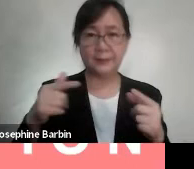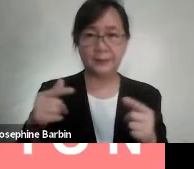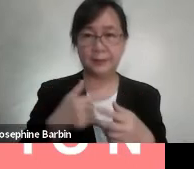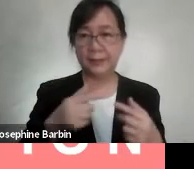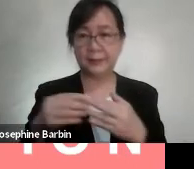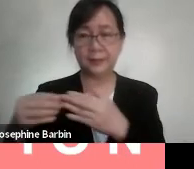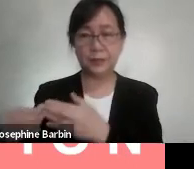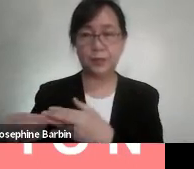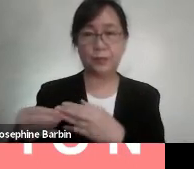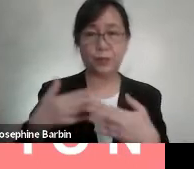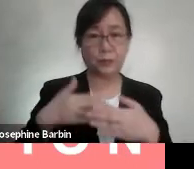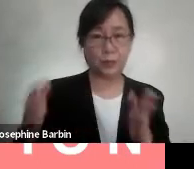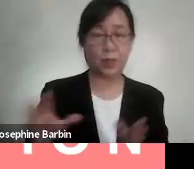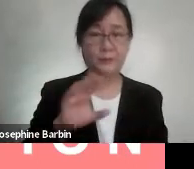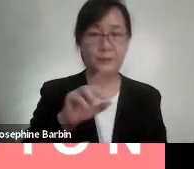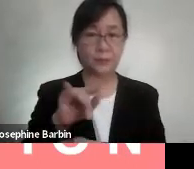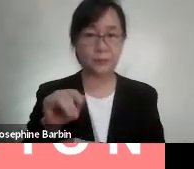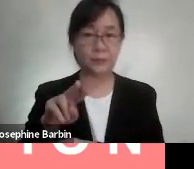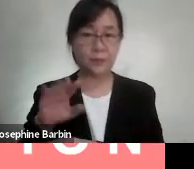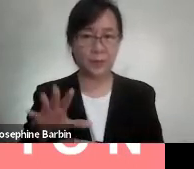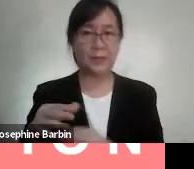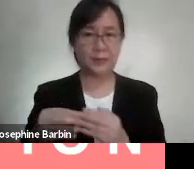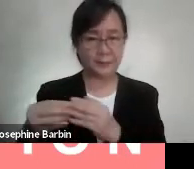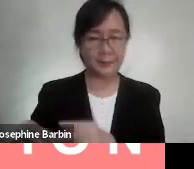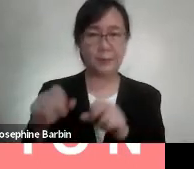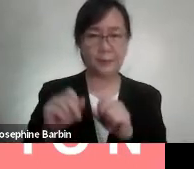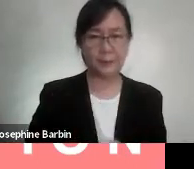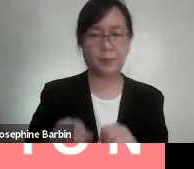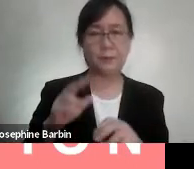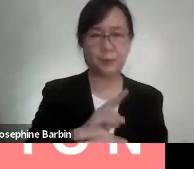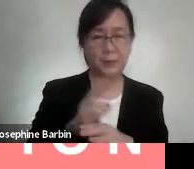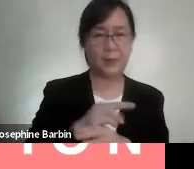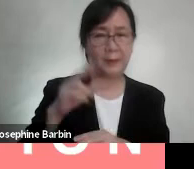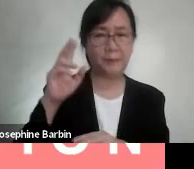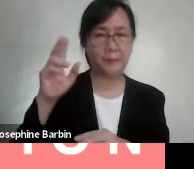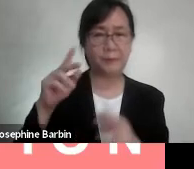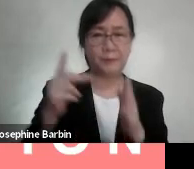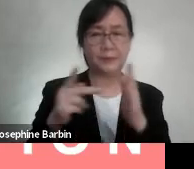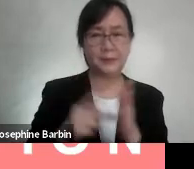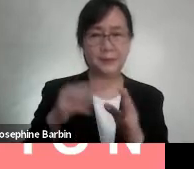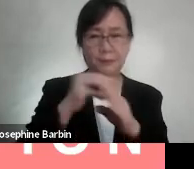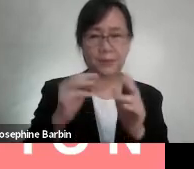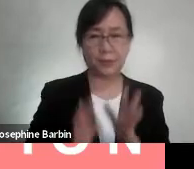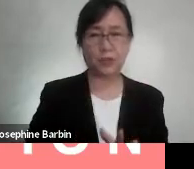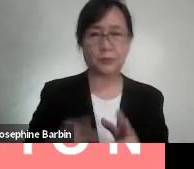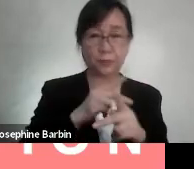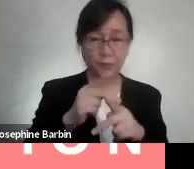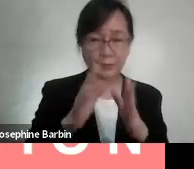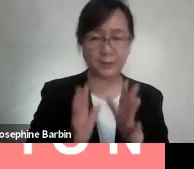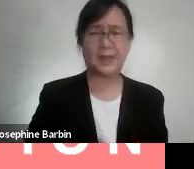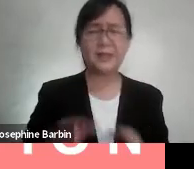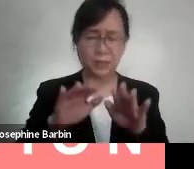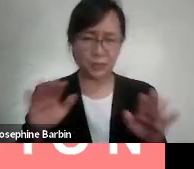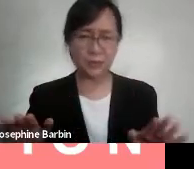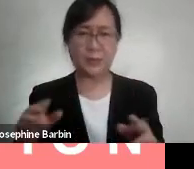Comment 25, that guidance can be used by policymakers, professionals, parents and children themselves